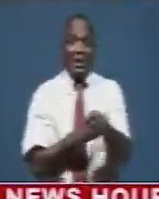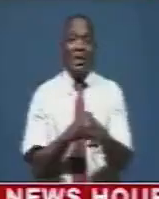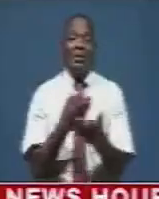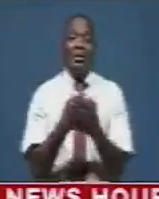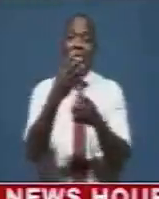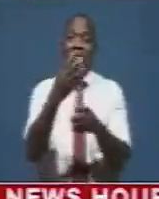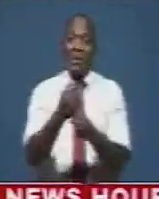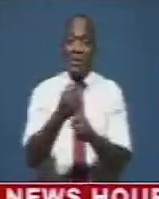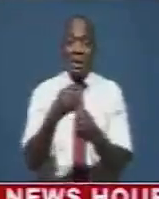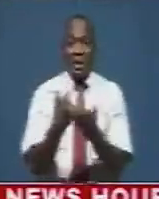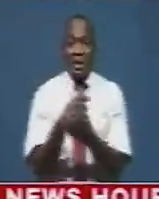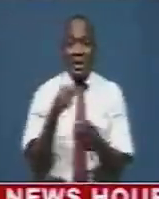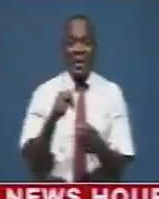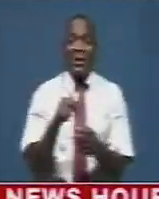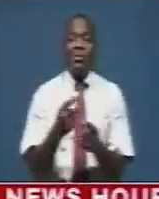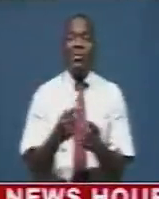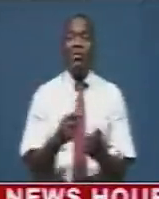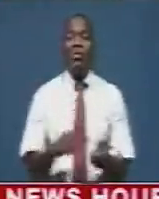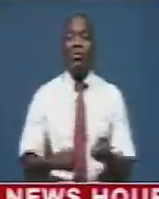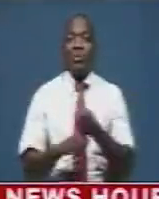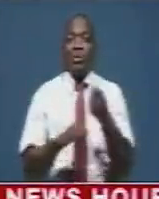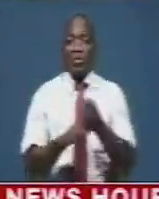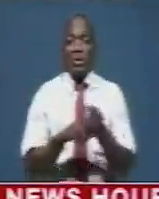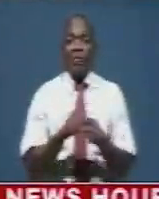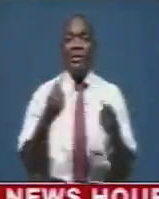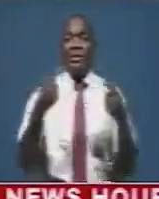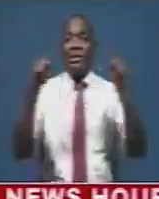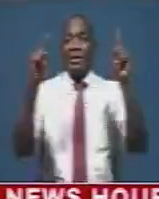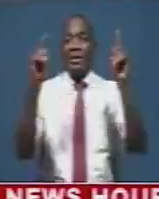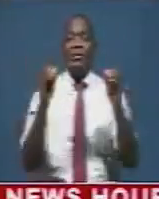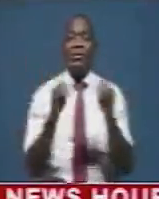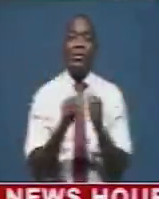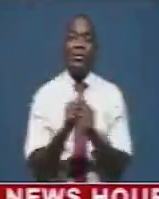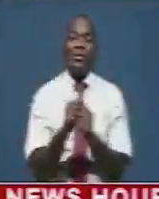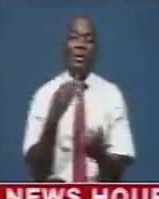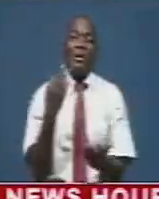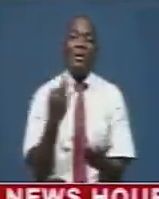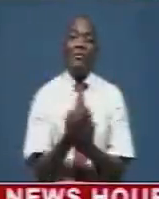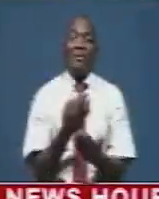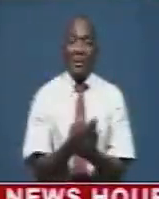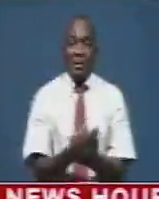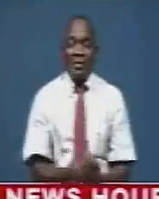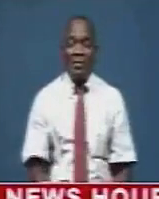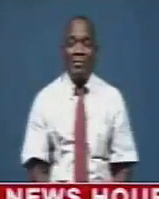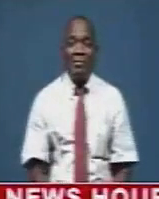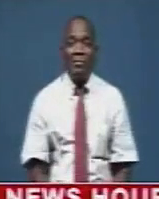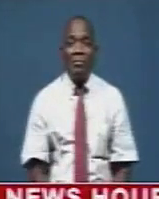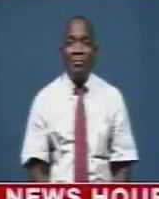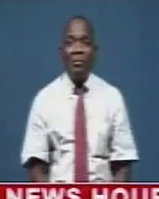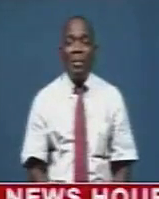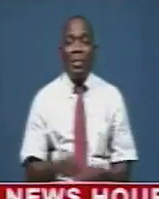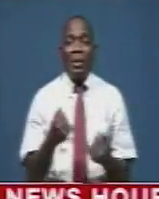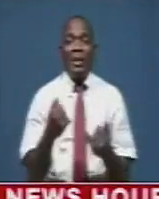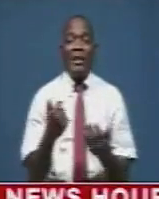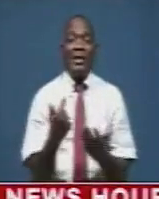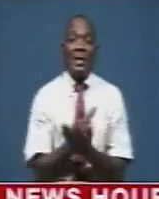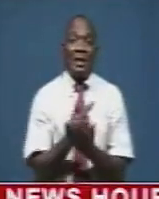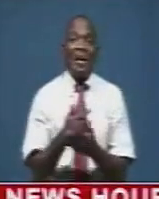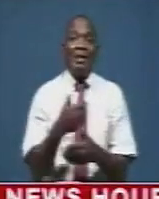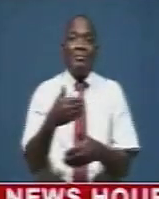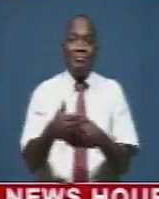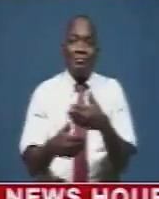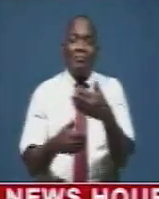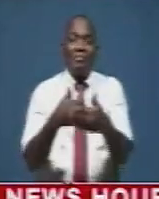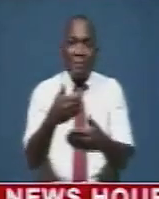at a time Ghana's nuclear agenda is chalking up successes which the foundry will feed into. As the country progresses with